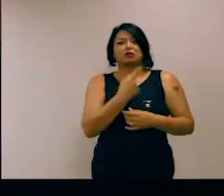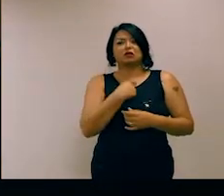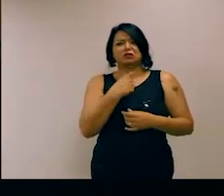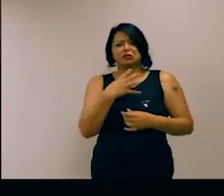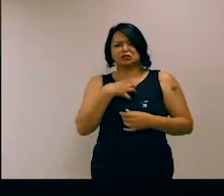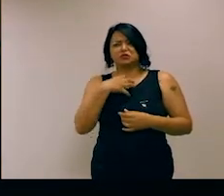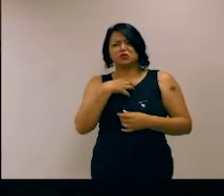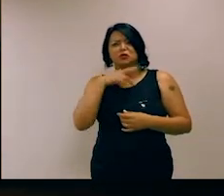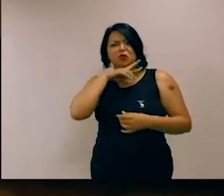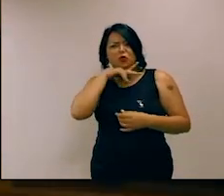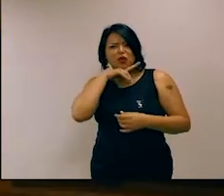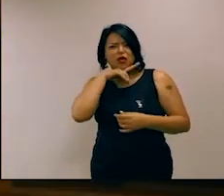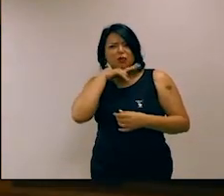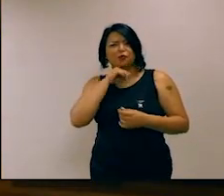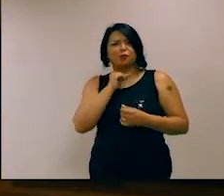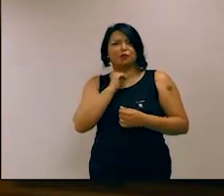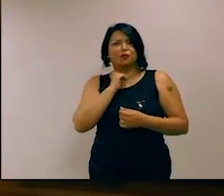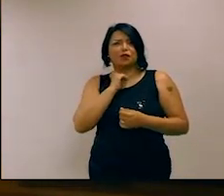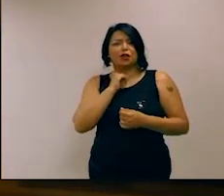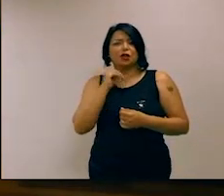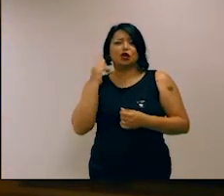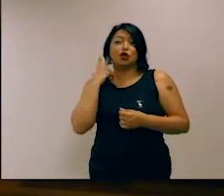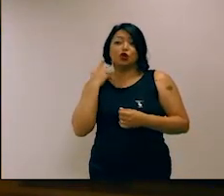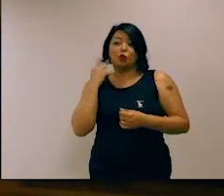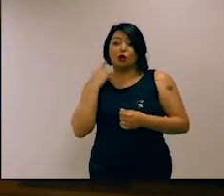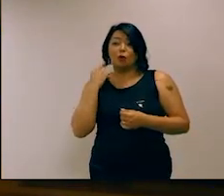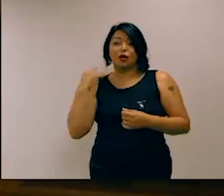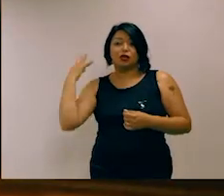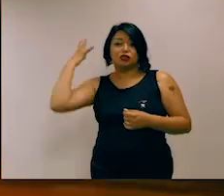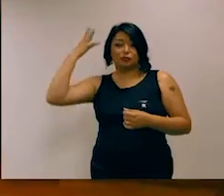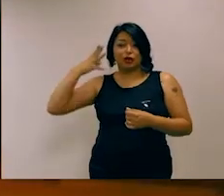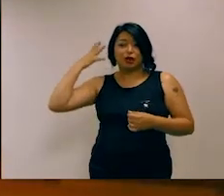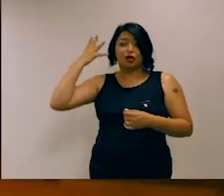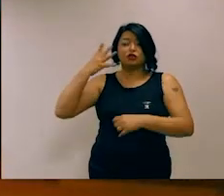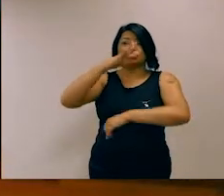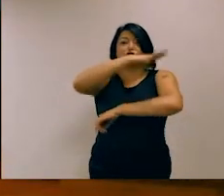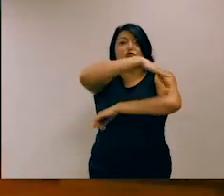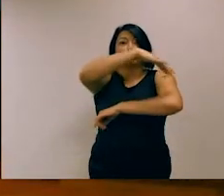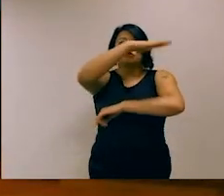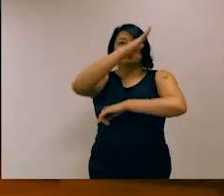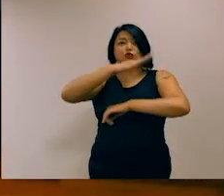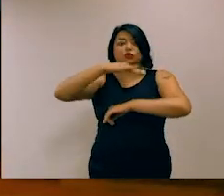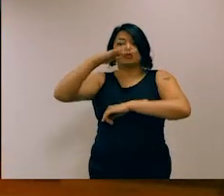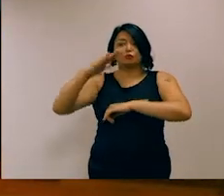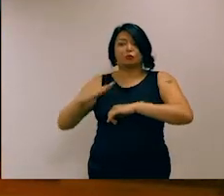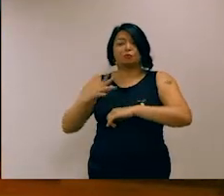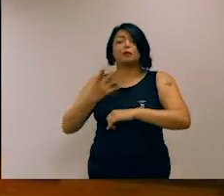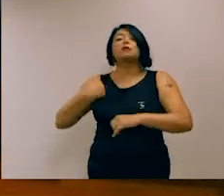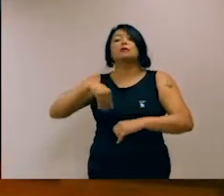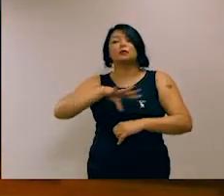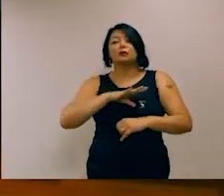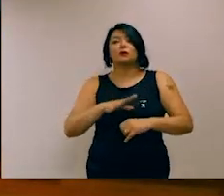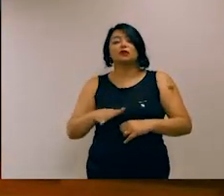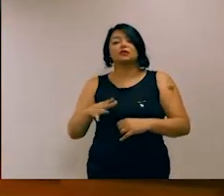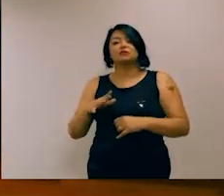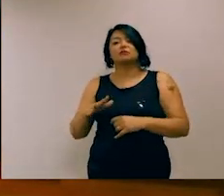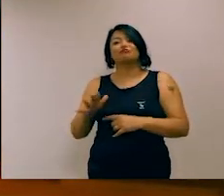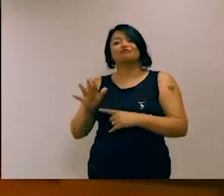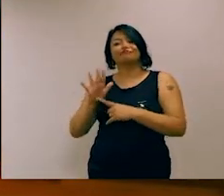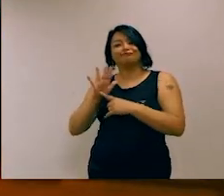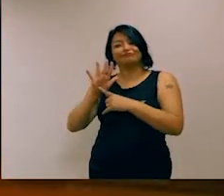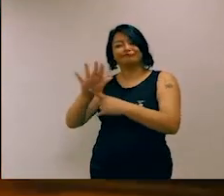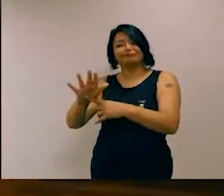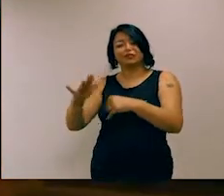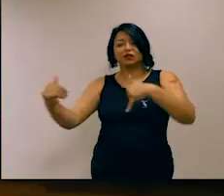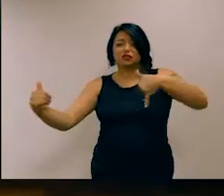fact that is very bad for us. Usually, our presentations about Brumadinho, We always pay